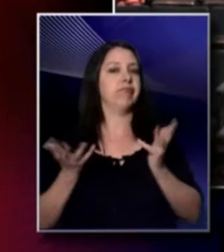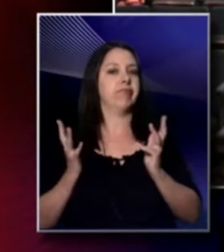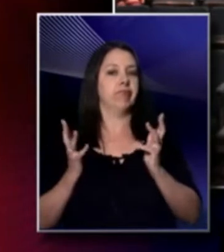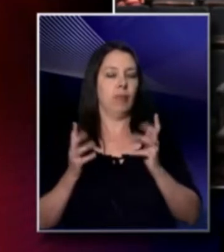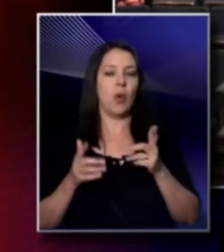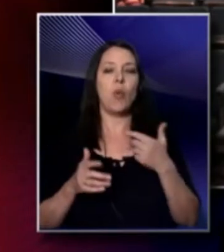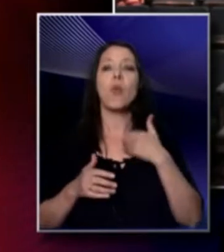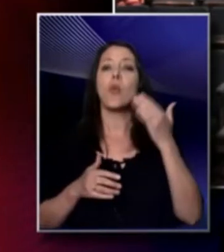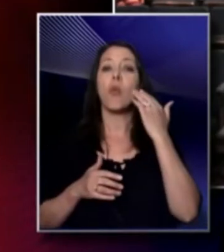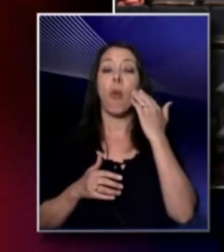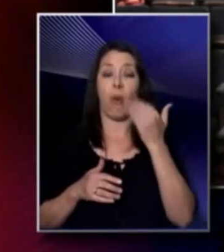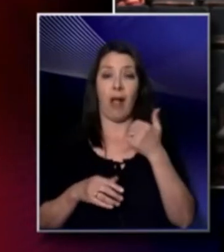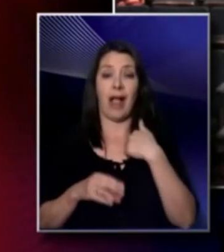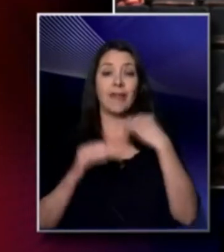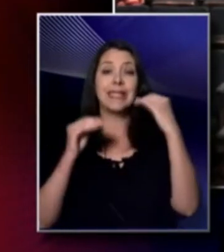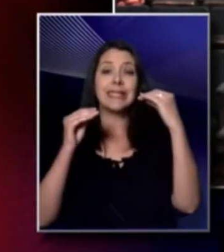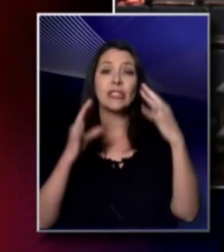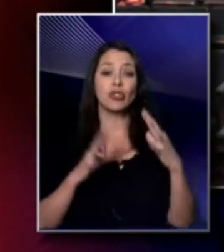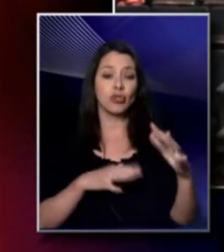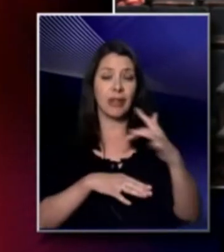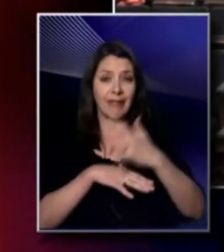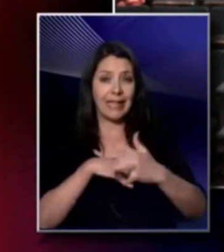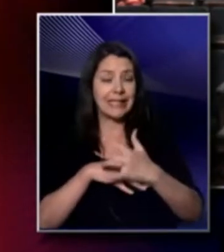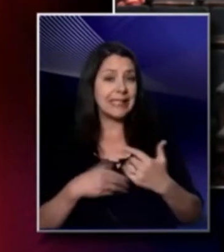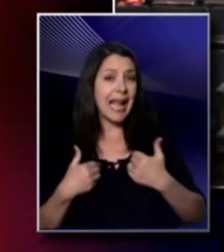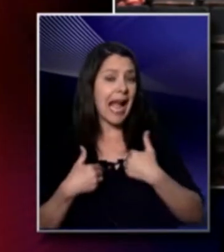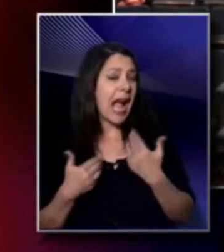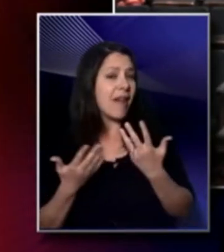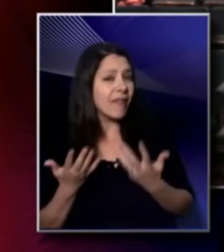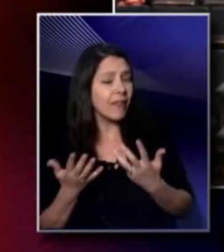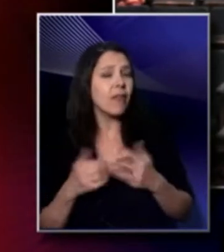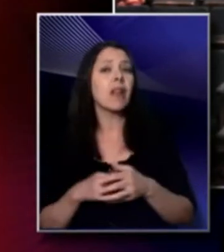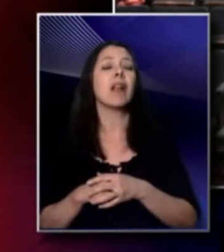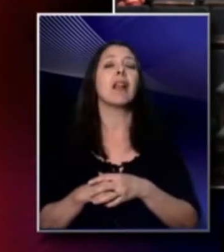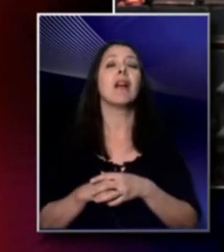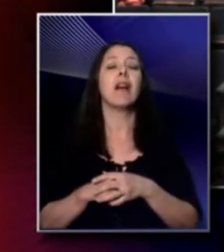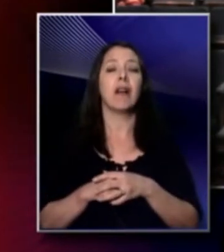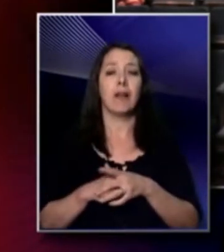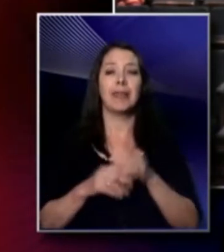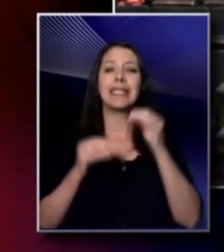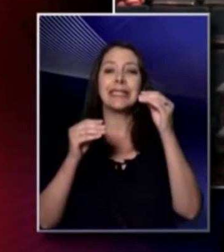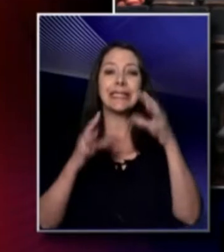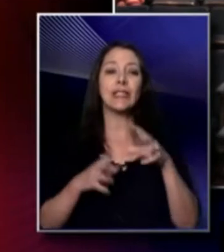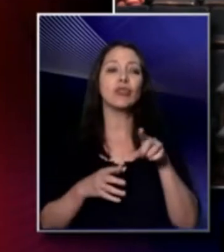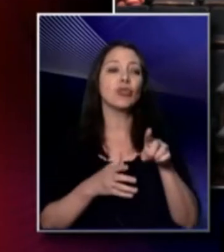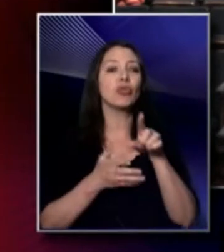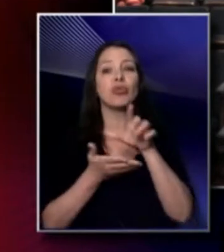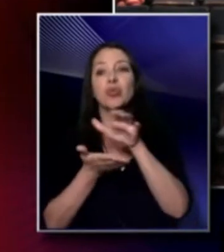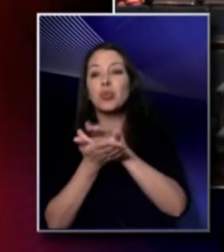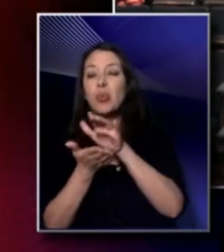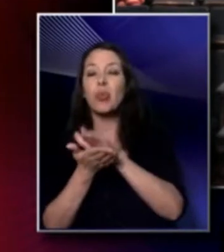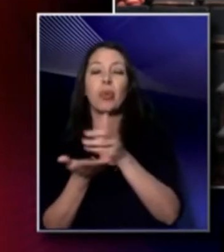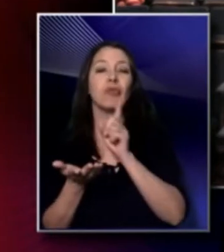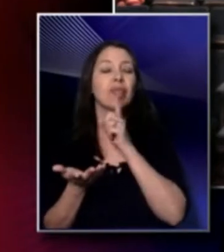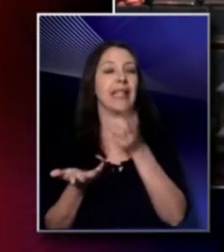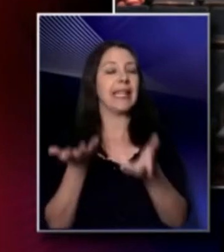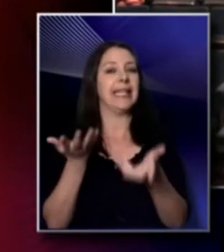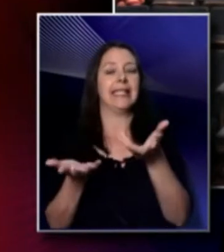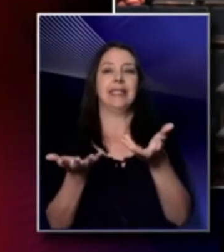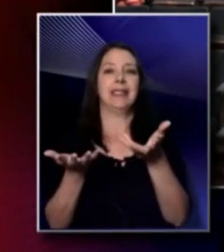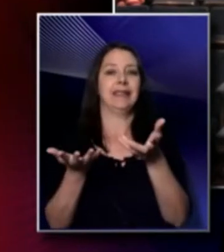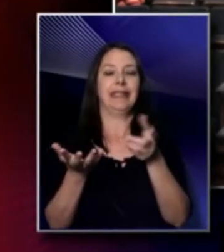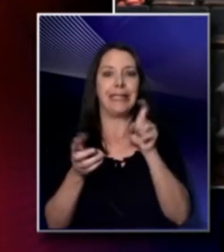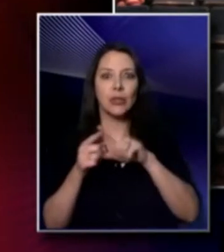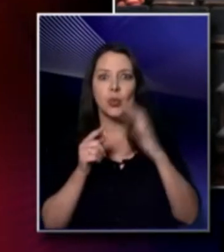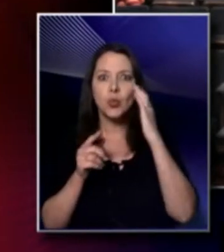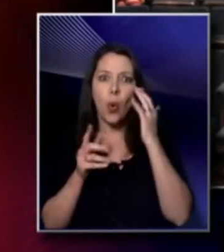how many teaching vacancies there are and the like, because, you know, obviously you don't have the teachers, the school really can't do what it needs to do. So that